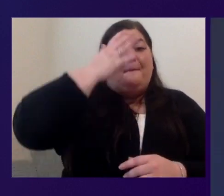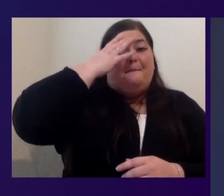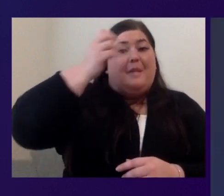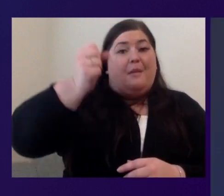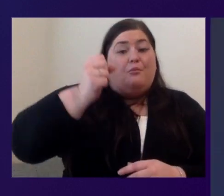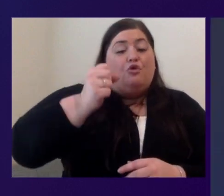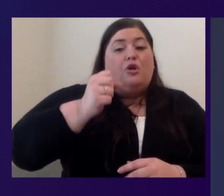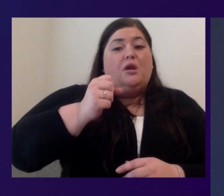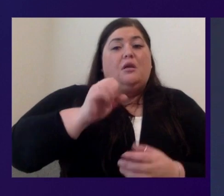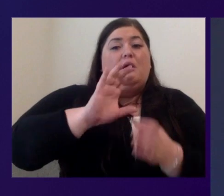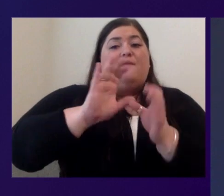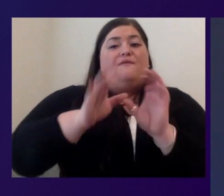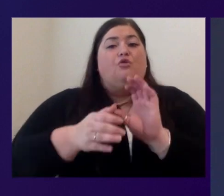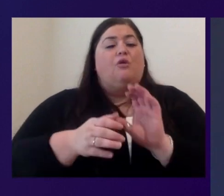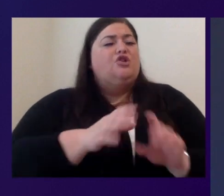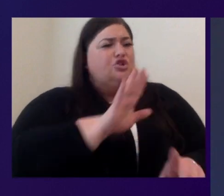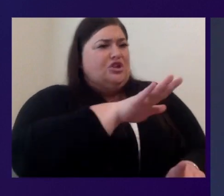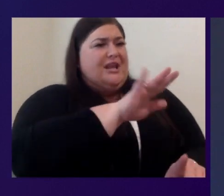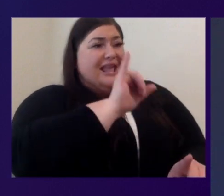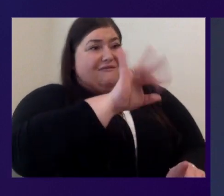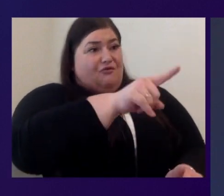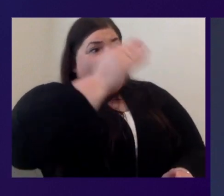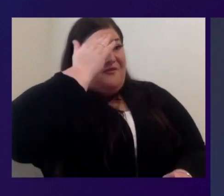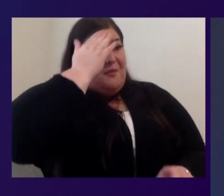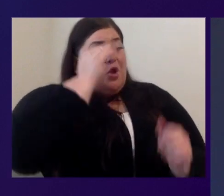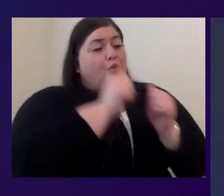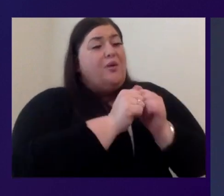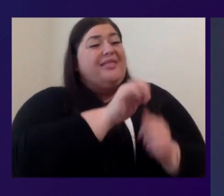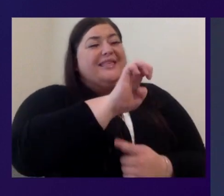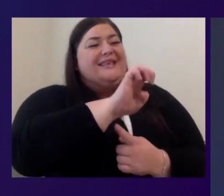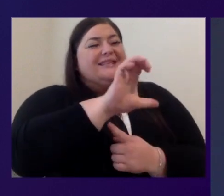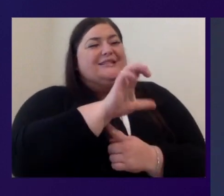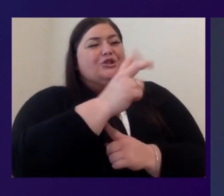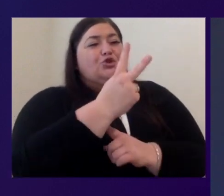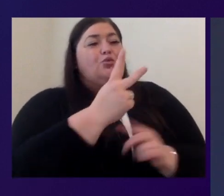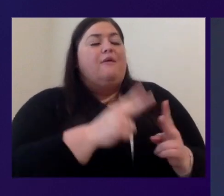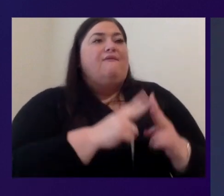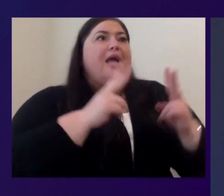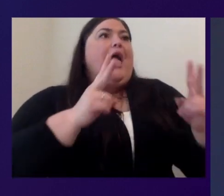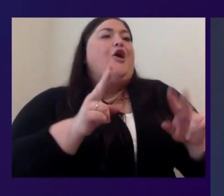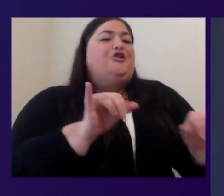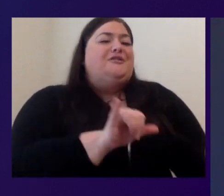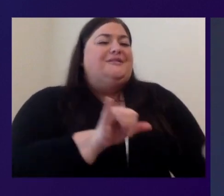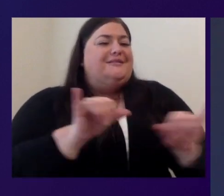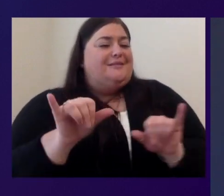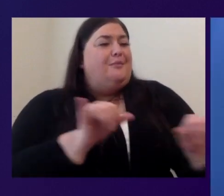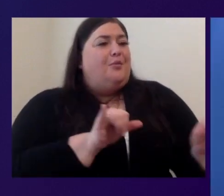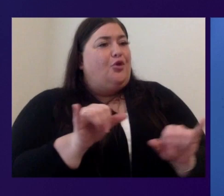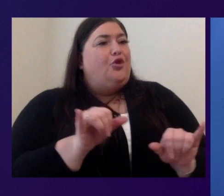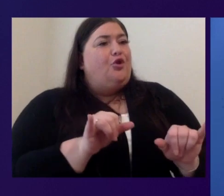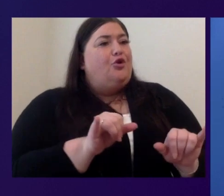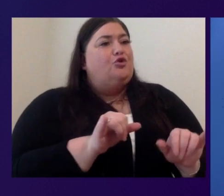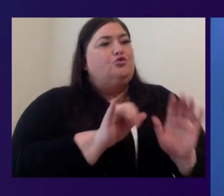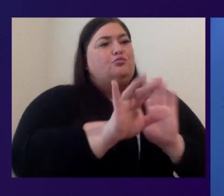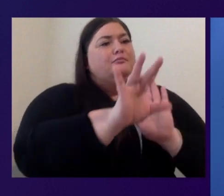that are familiar with EC2, it's very similar to Very similar. yes. to choosing those instance type families.